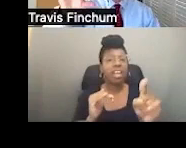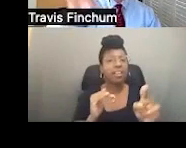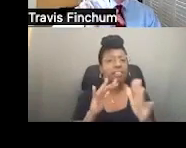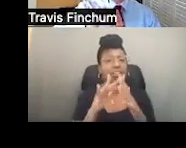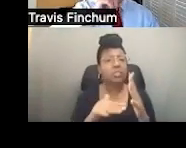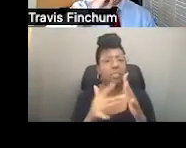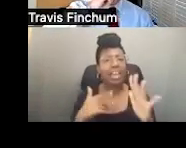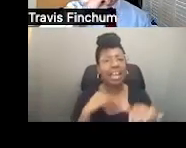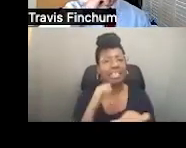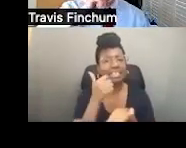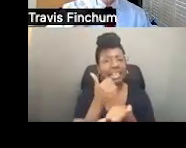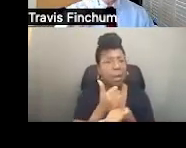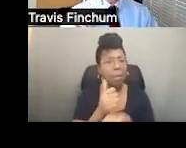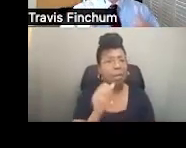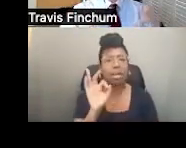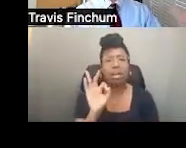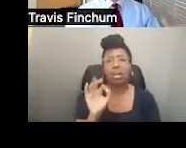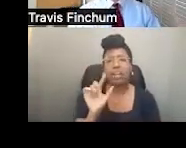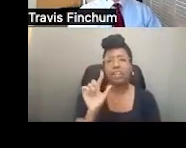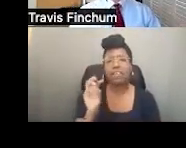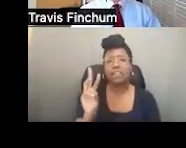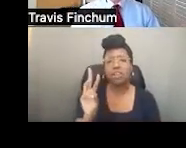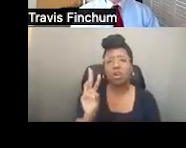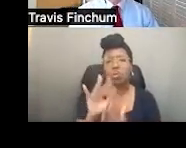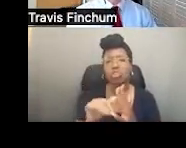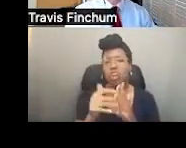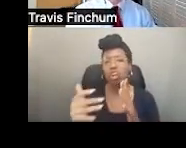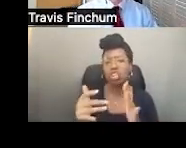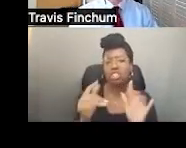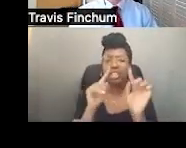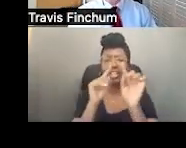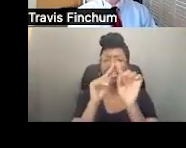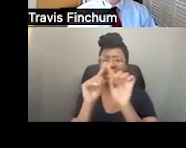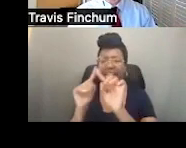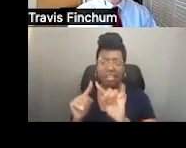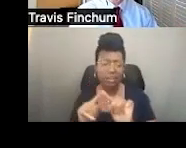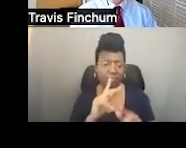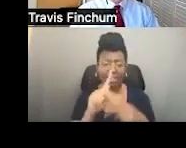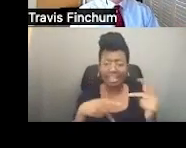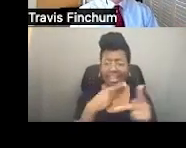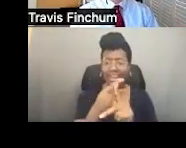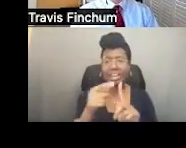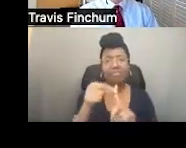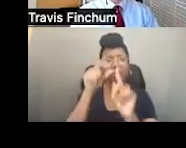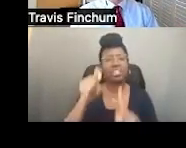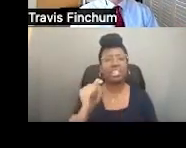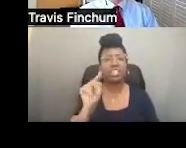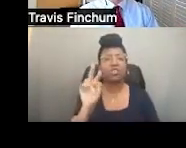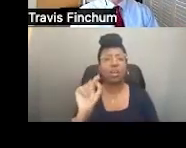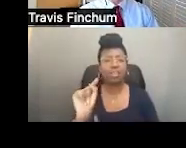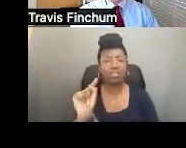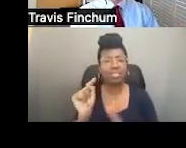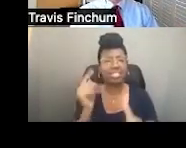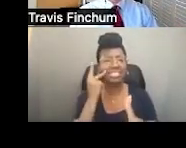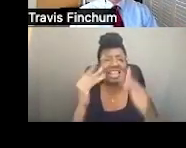kind of developed for a flow chart as to what are these different kinds of special needs trusts. And if you see, we start here